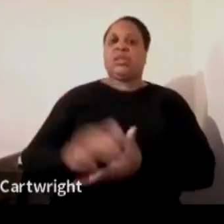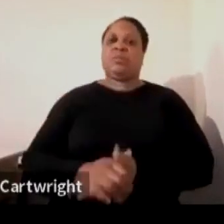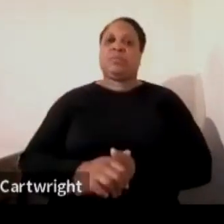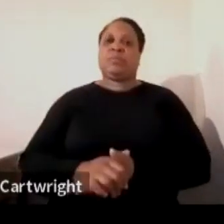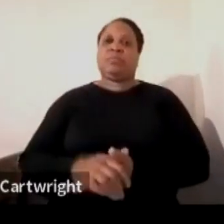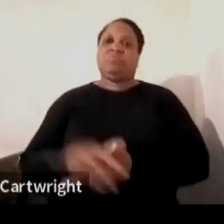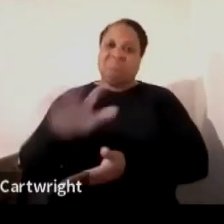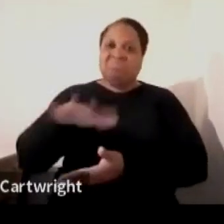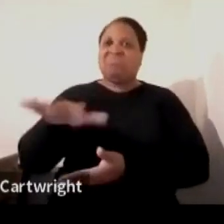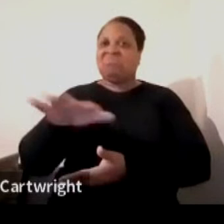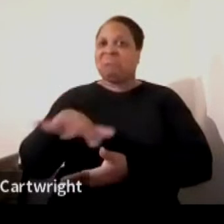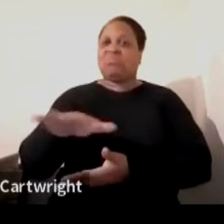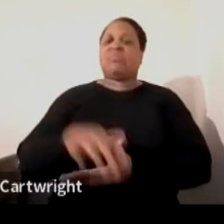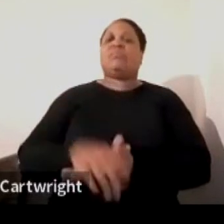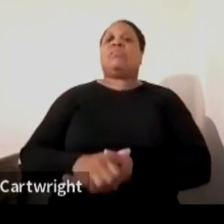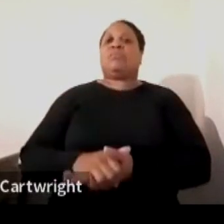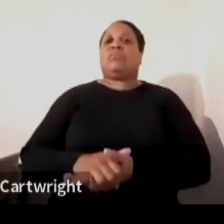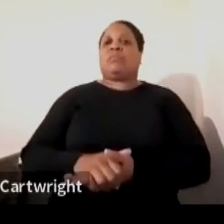thank you.